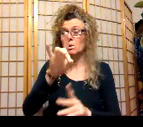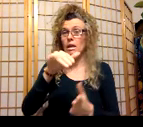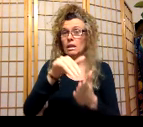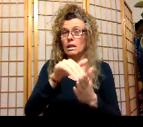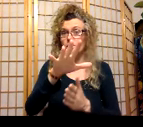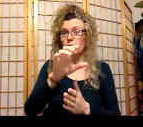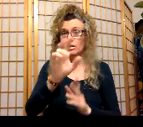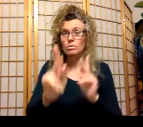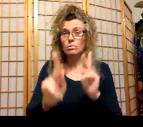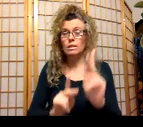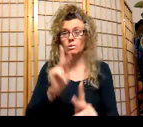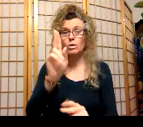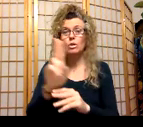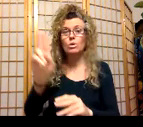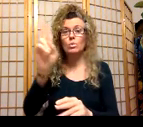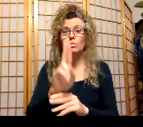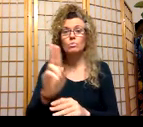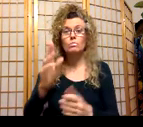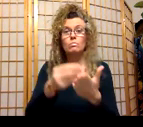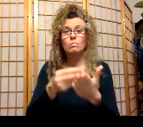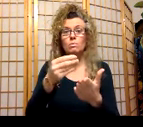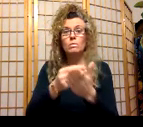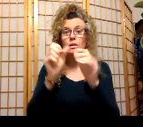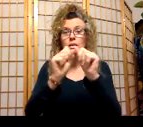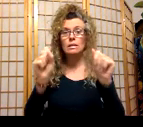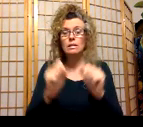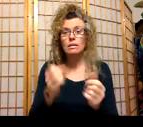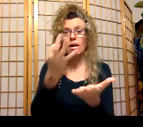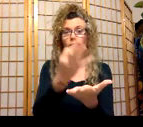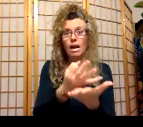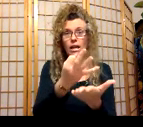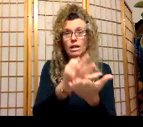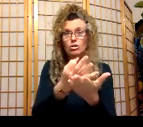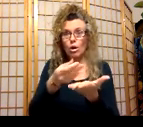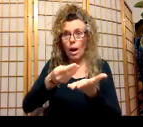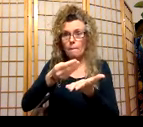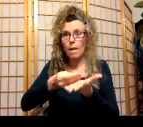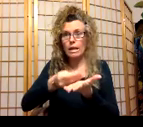8,500 people make use of a monetary system, a financial monetary system,